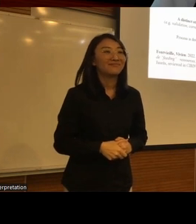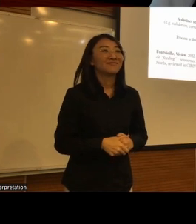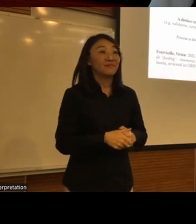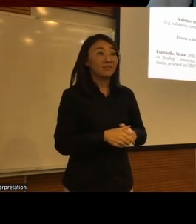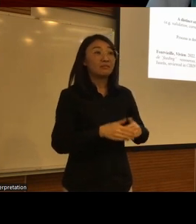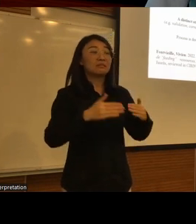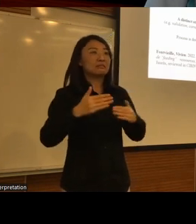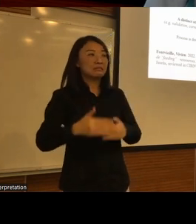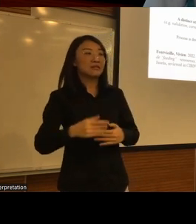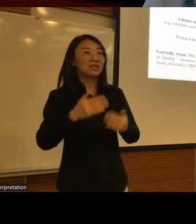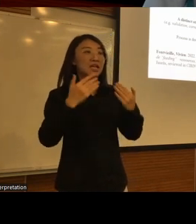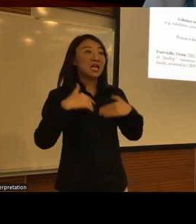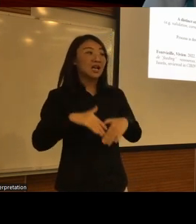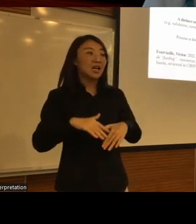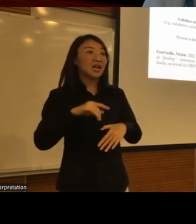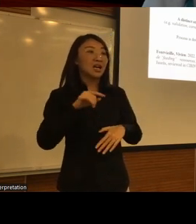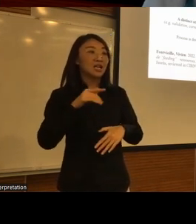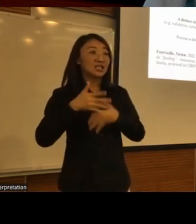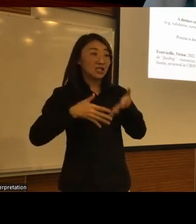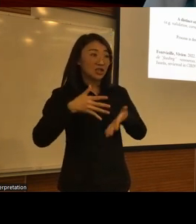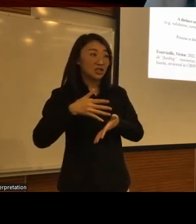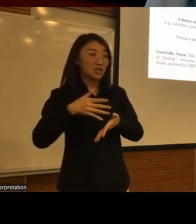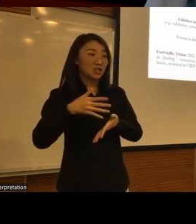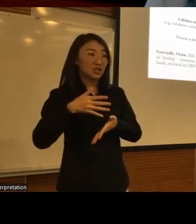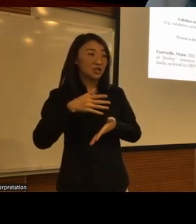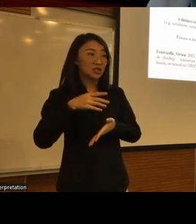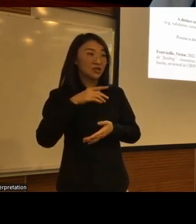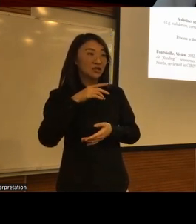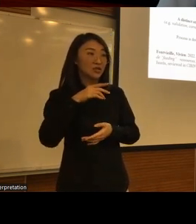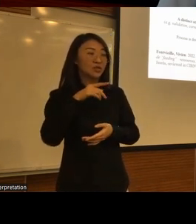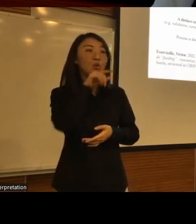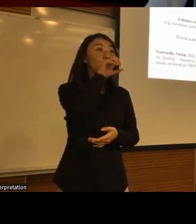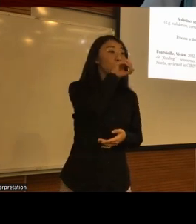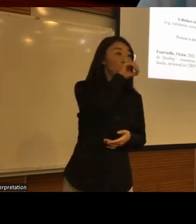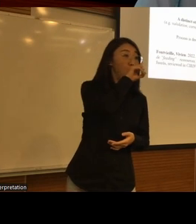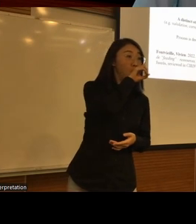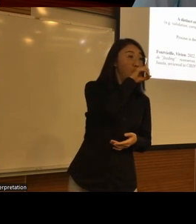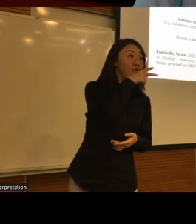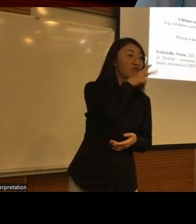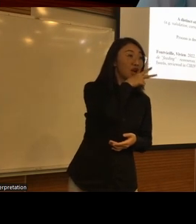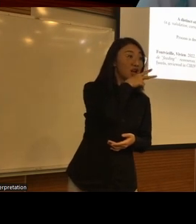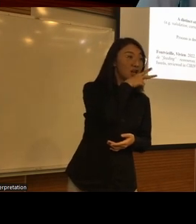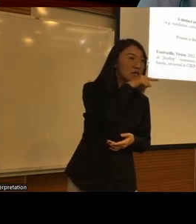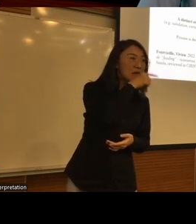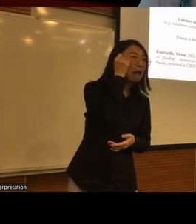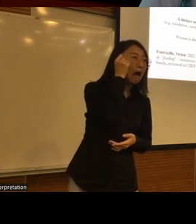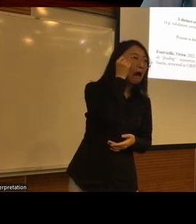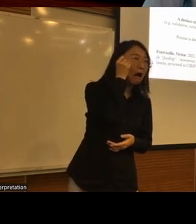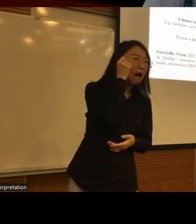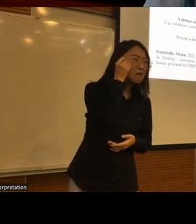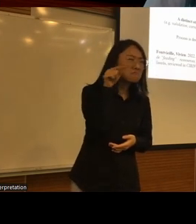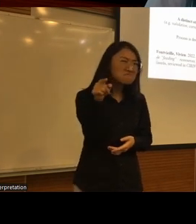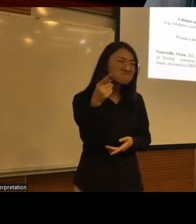another thing that happens, and that is a bit, which is a bit difficult for spoken language interpreters to understand, or for people to